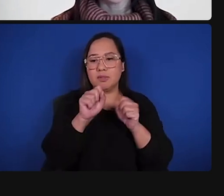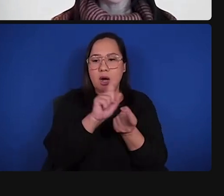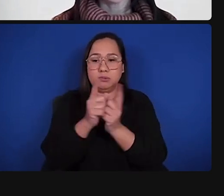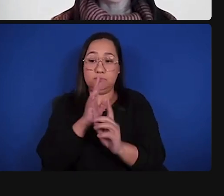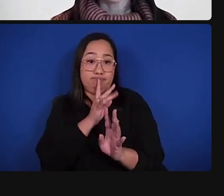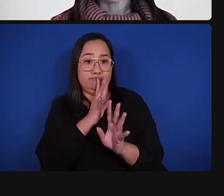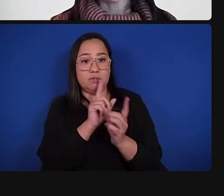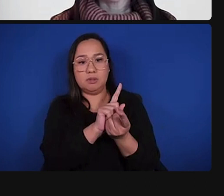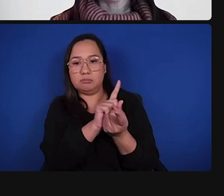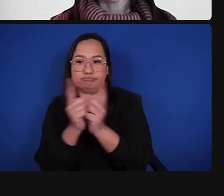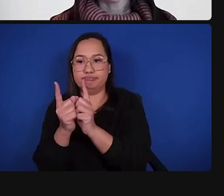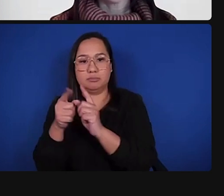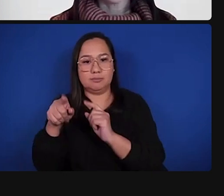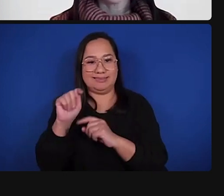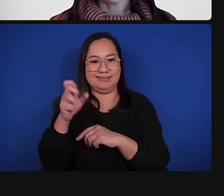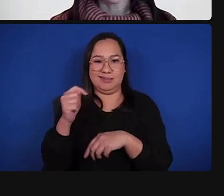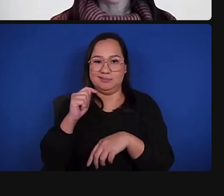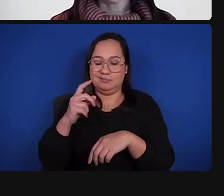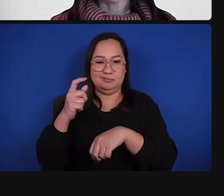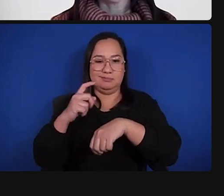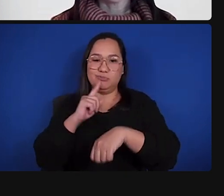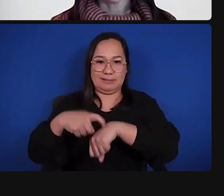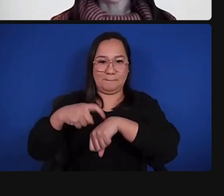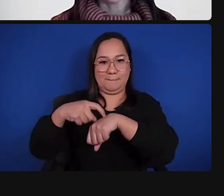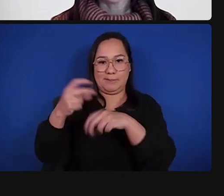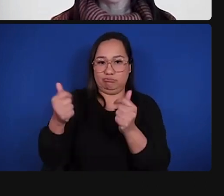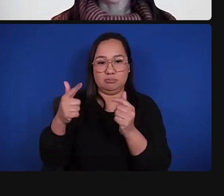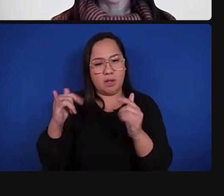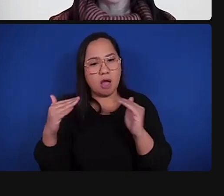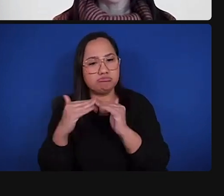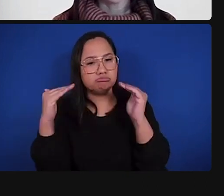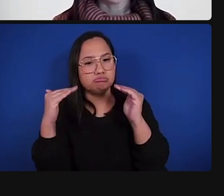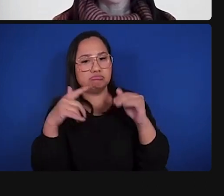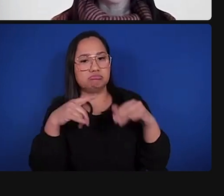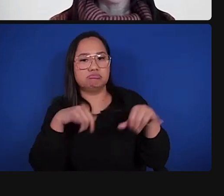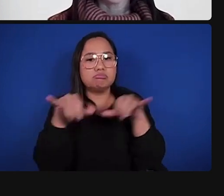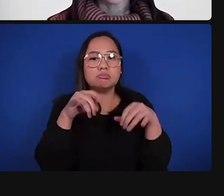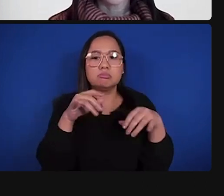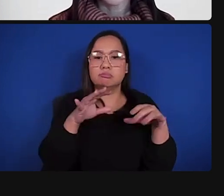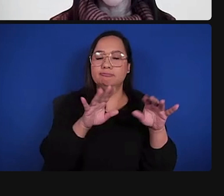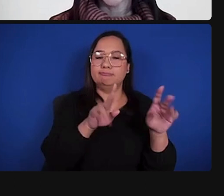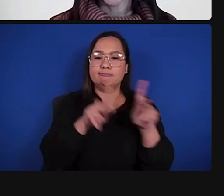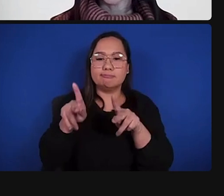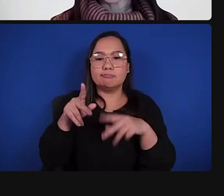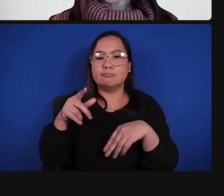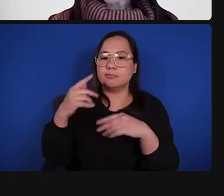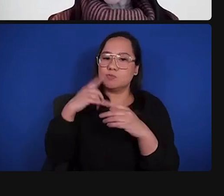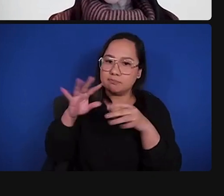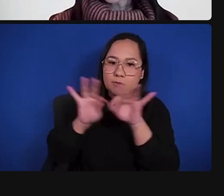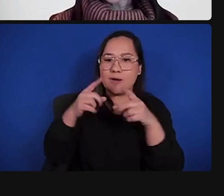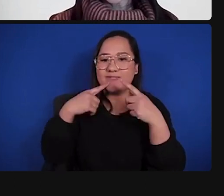to facilitate effective participation in a variety of events from the classroom, extracurricular activities,